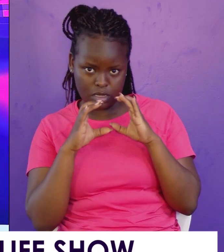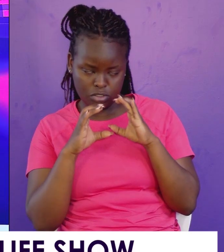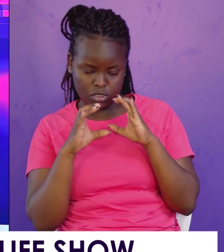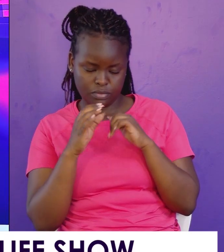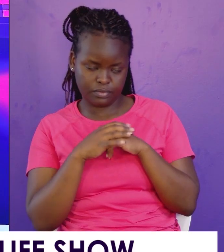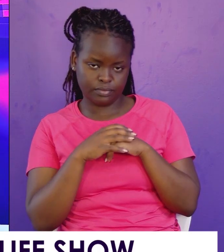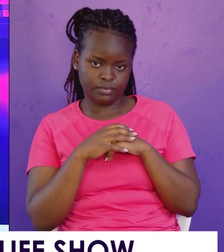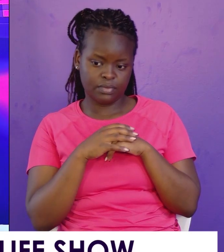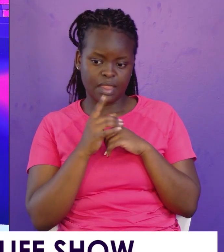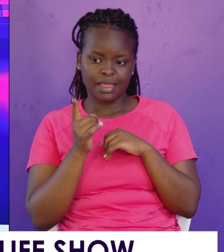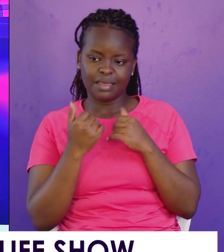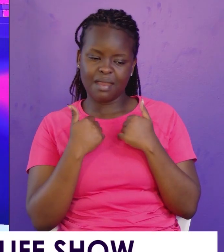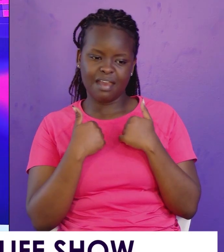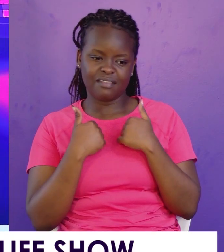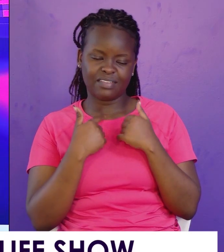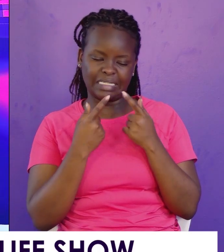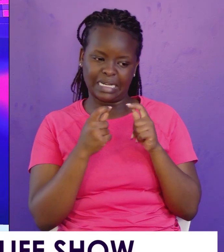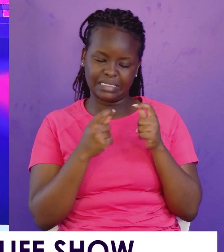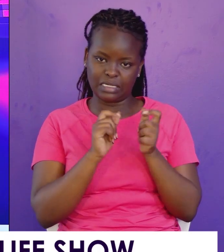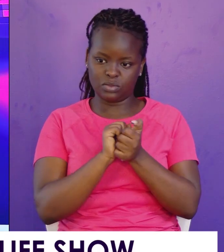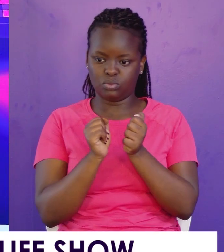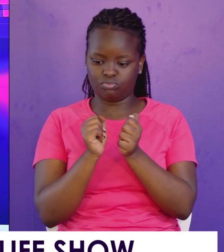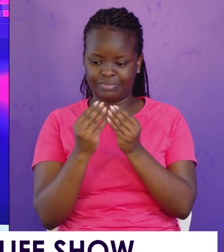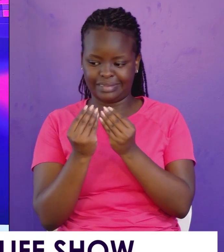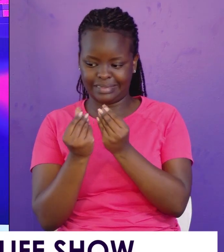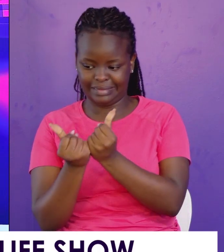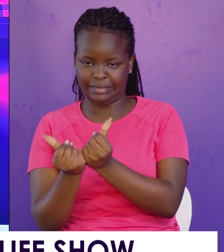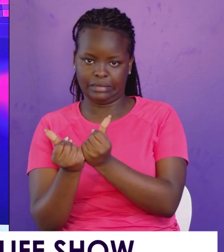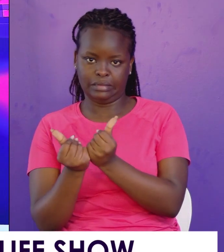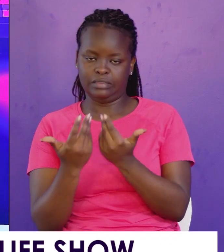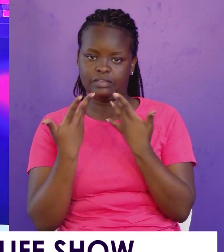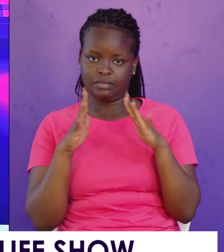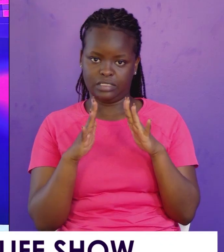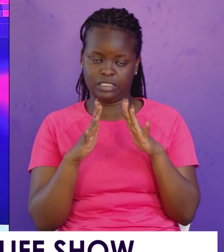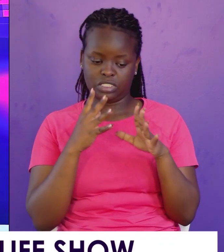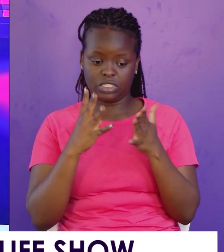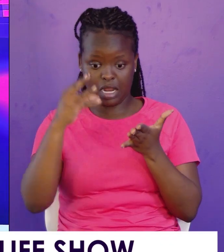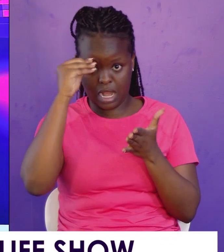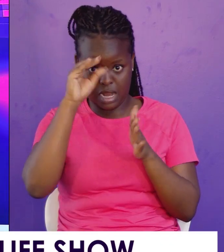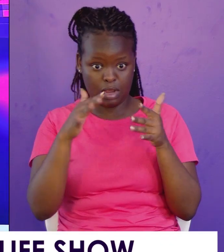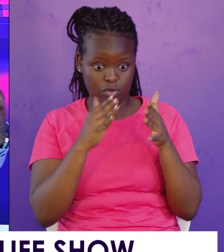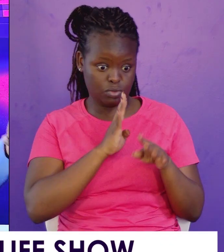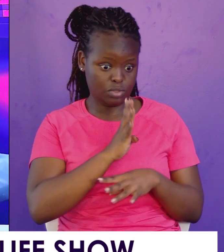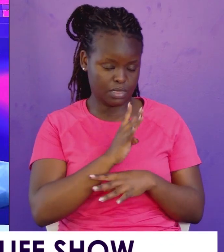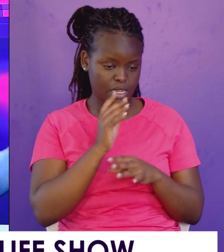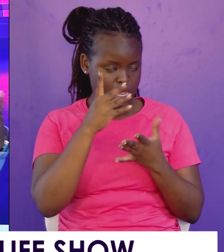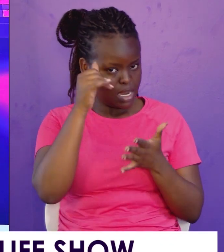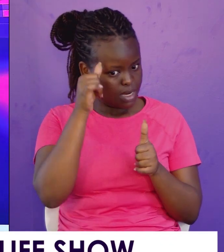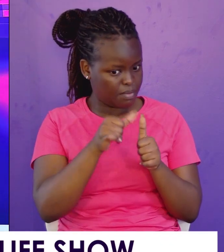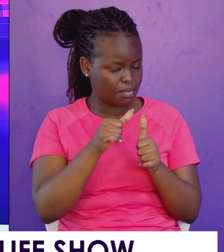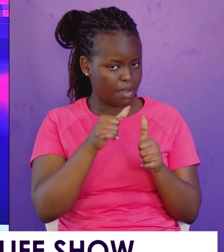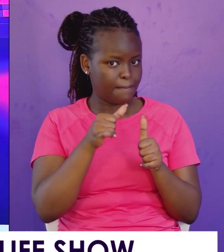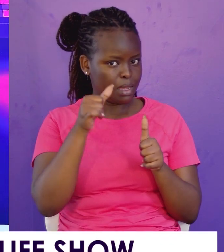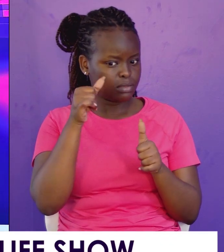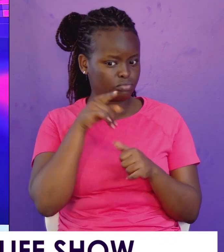Yeah, they're habits, and you need to try to change them slowly. Okay. Learn how to speak. Jonah, you can remember yourself when the